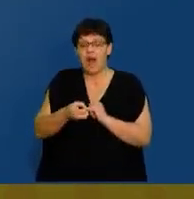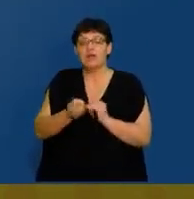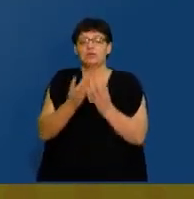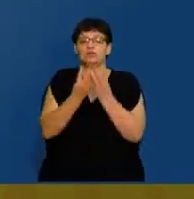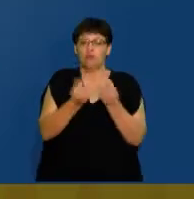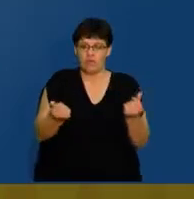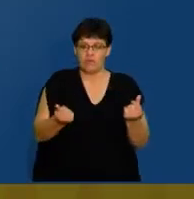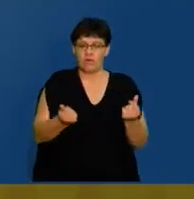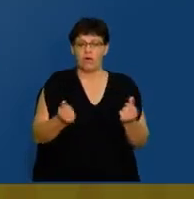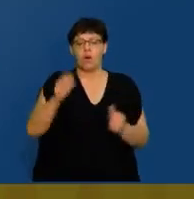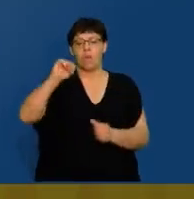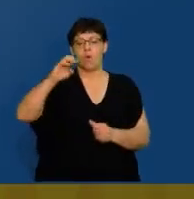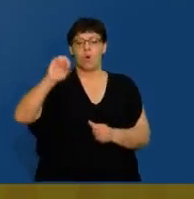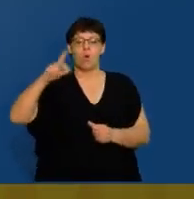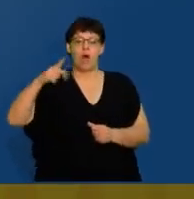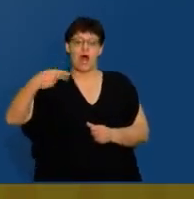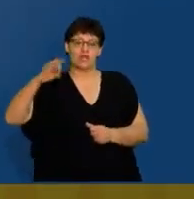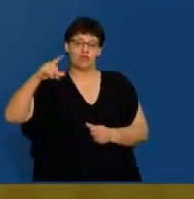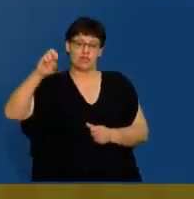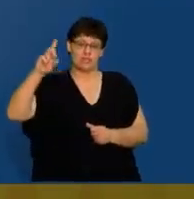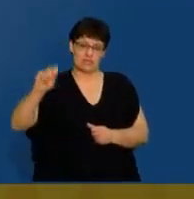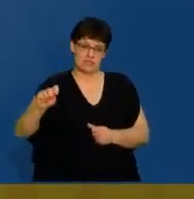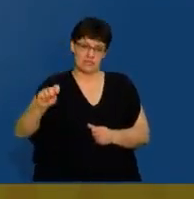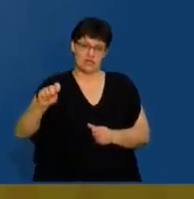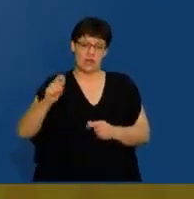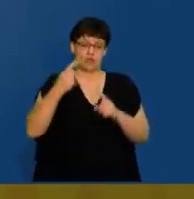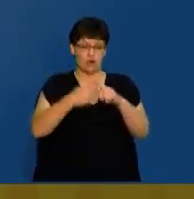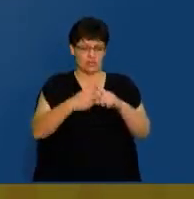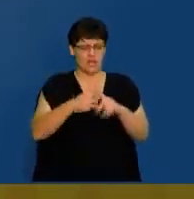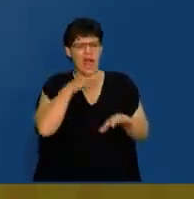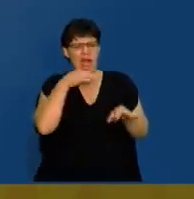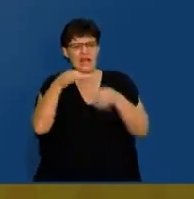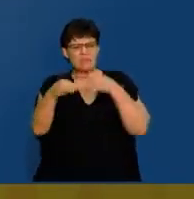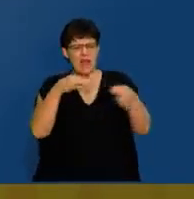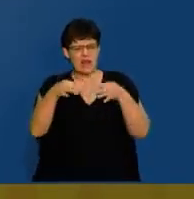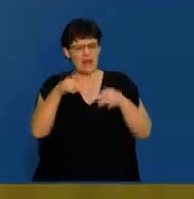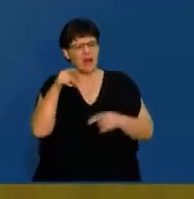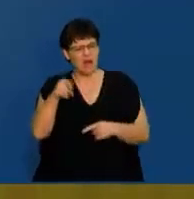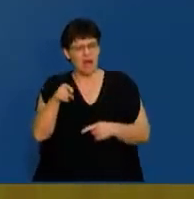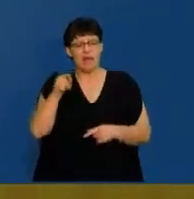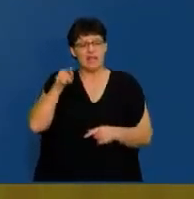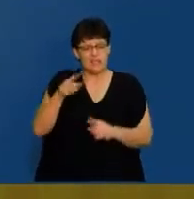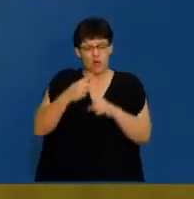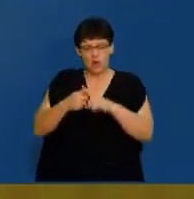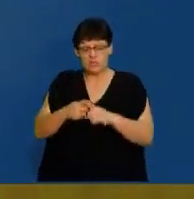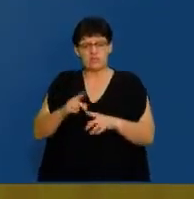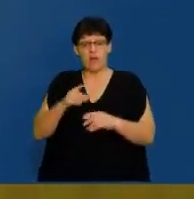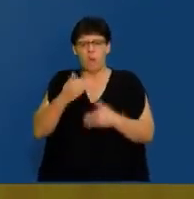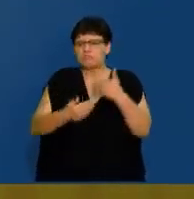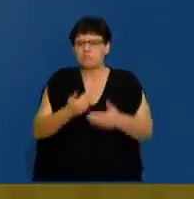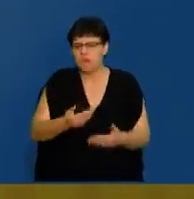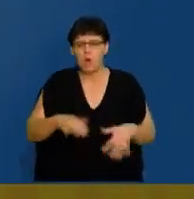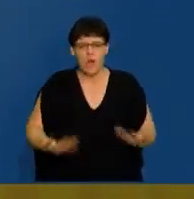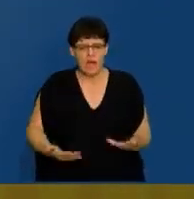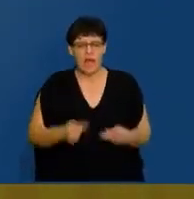problem on a monohybrid cross and talk you through the method of laying out a monohybrid cross and looking at